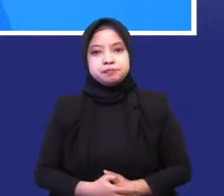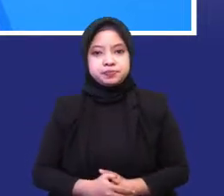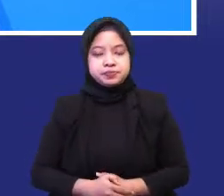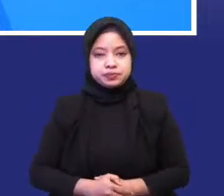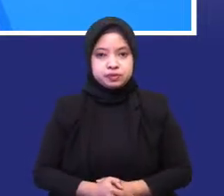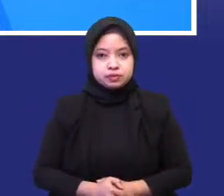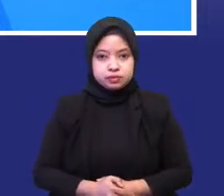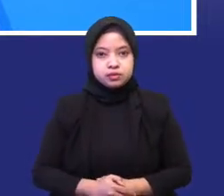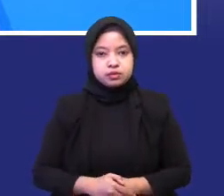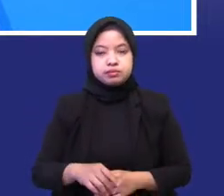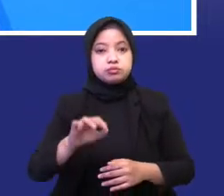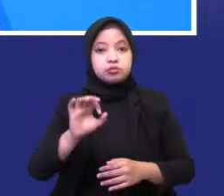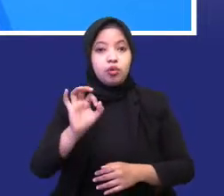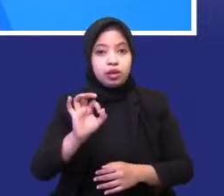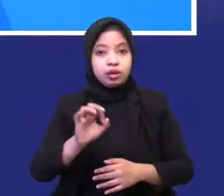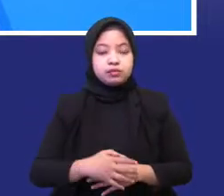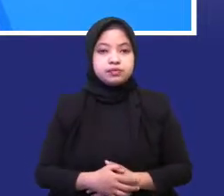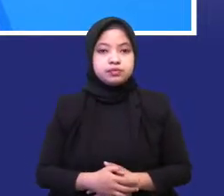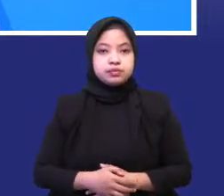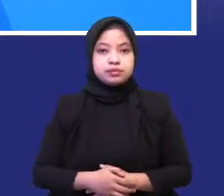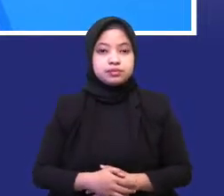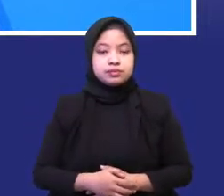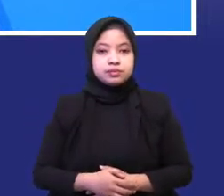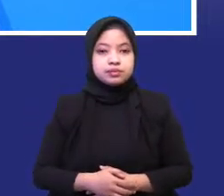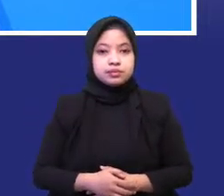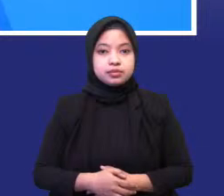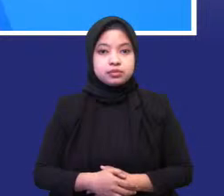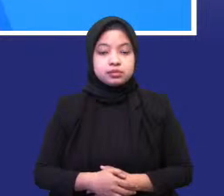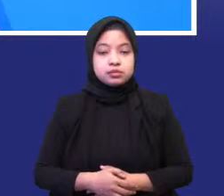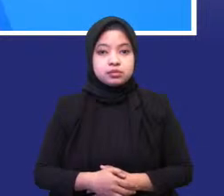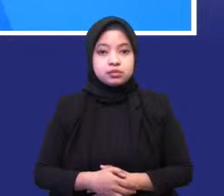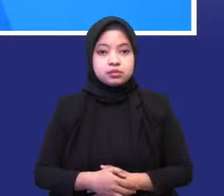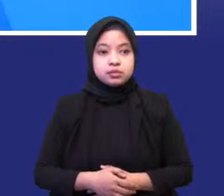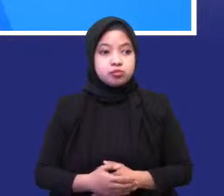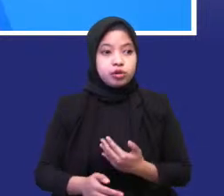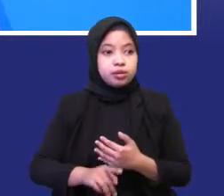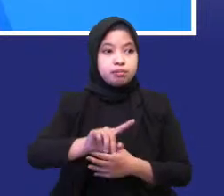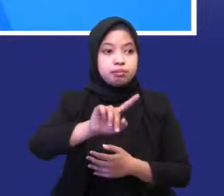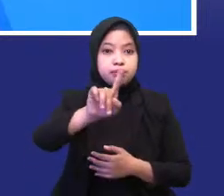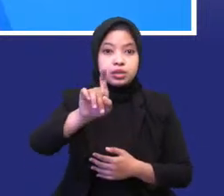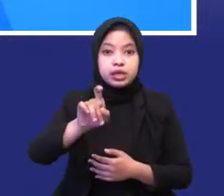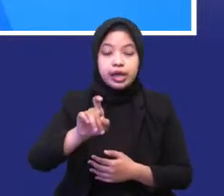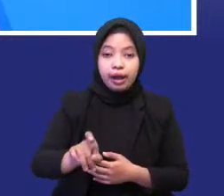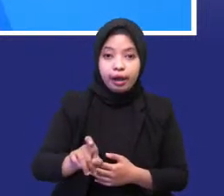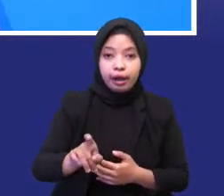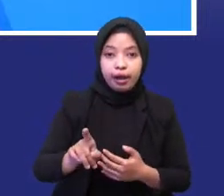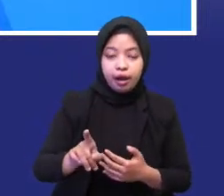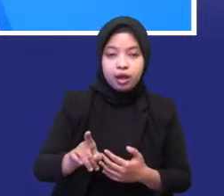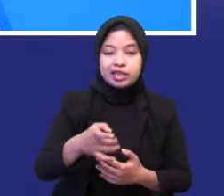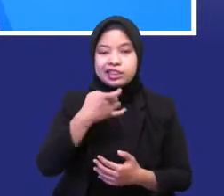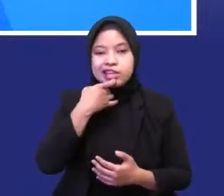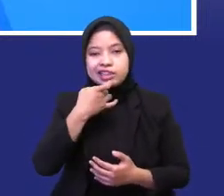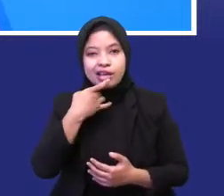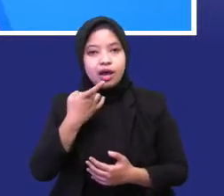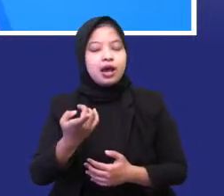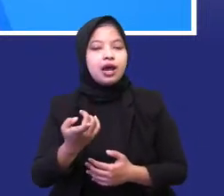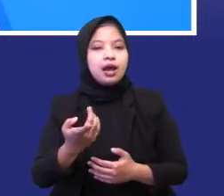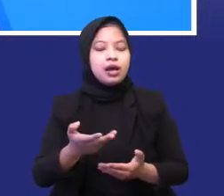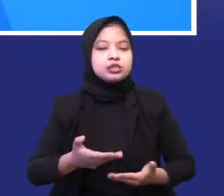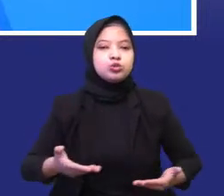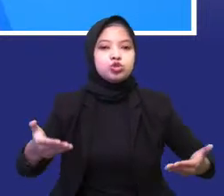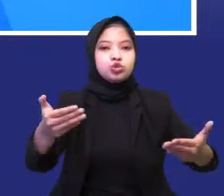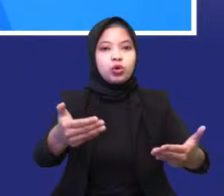Okay, and then another question, which I suppose could be partially related to this perhaps, and you did partially answer it,